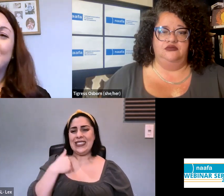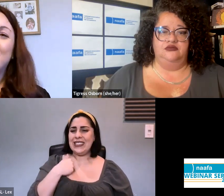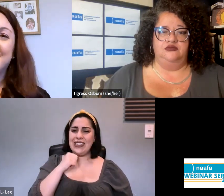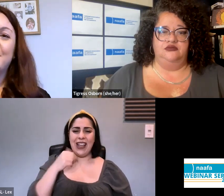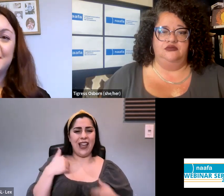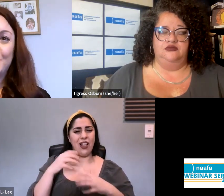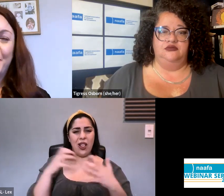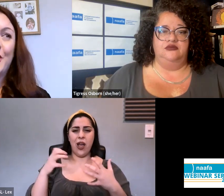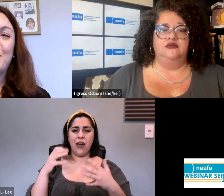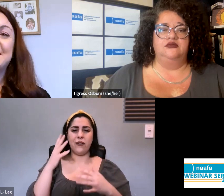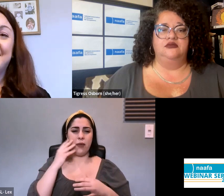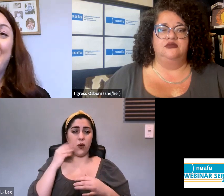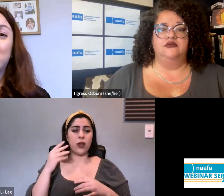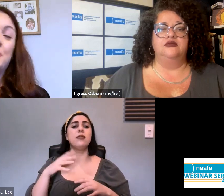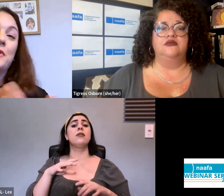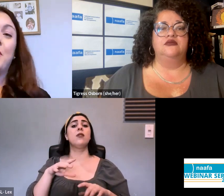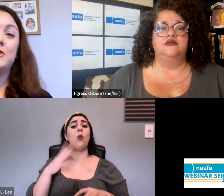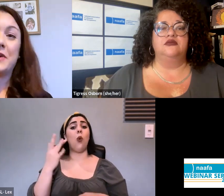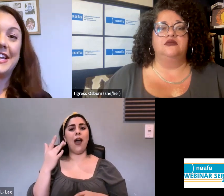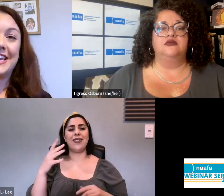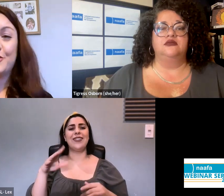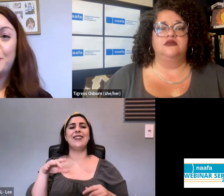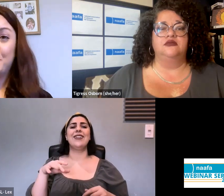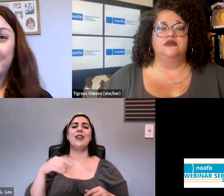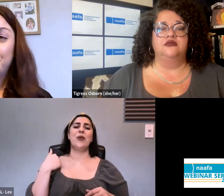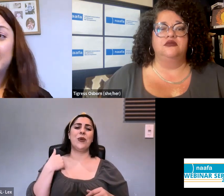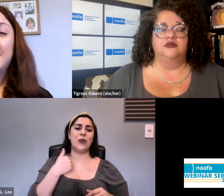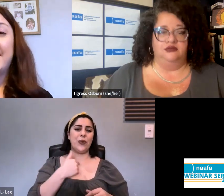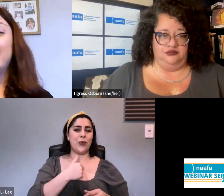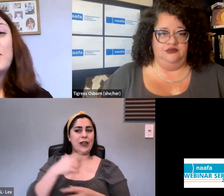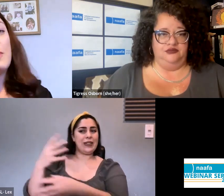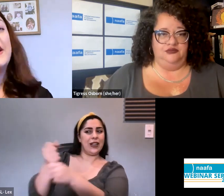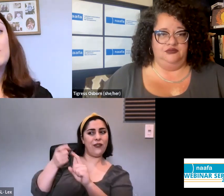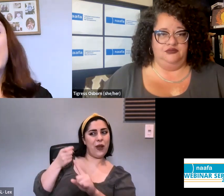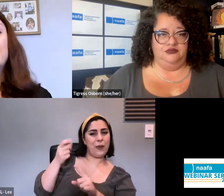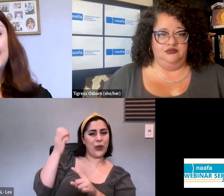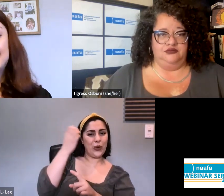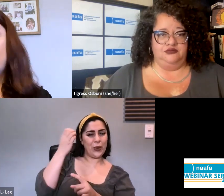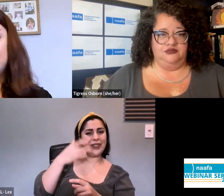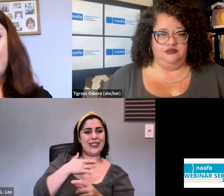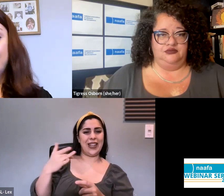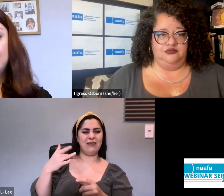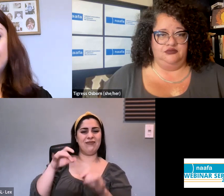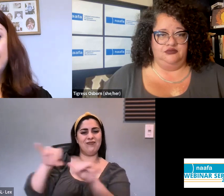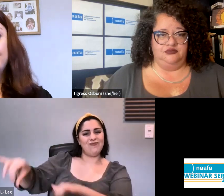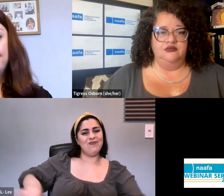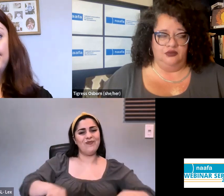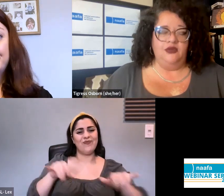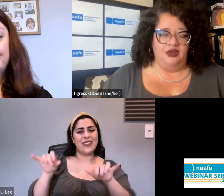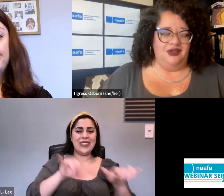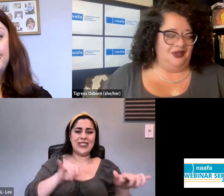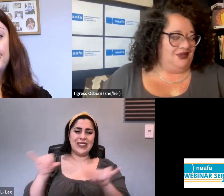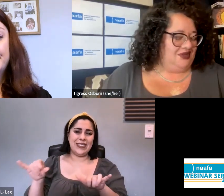because the only ones I've dealt with are ones that have been repatriated here from Europe, and they've all been roughly the same size.